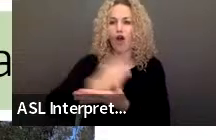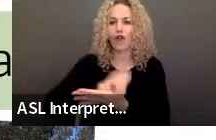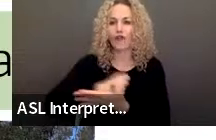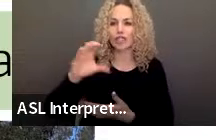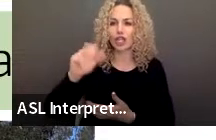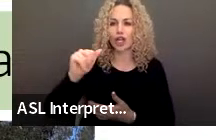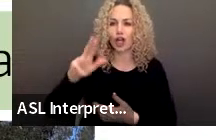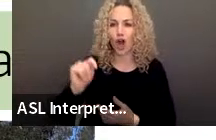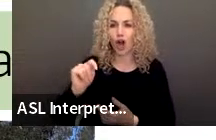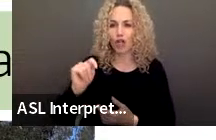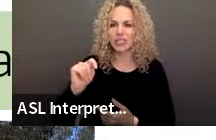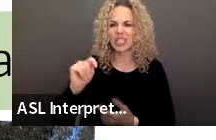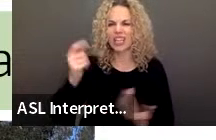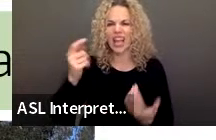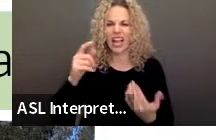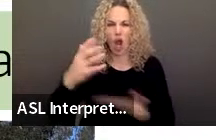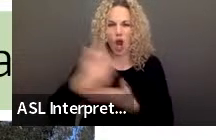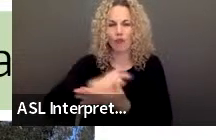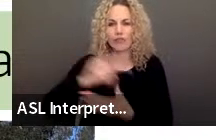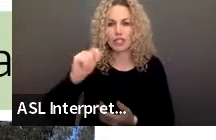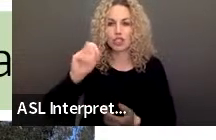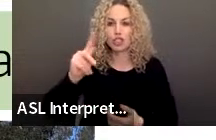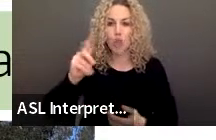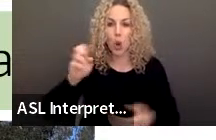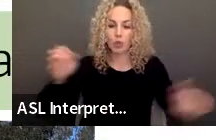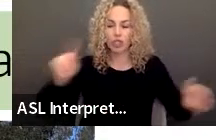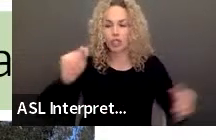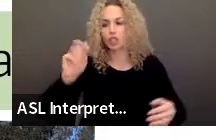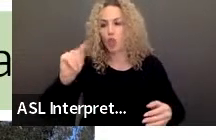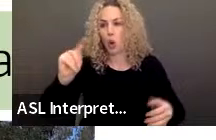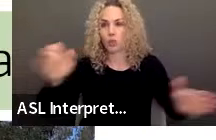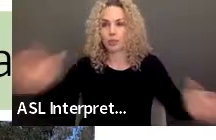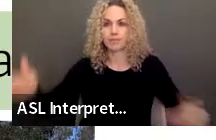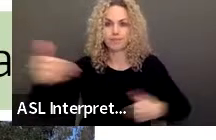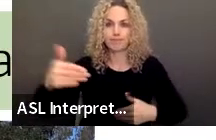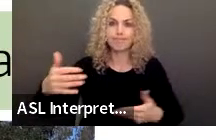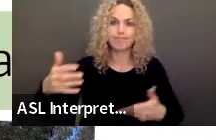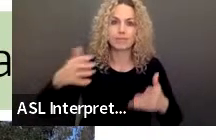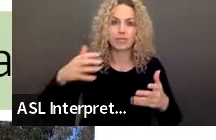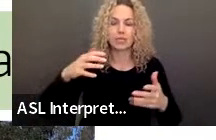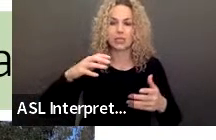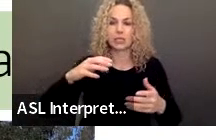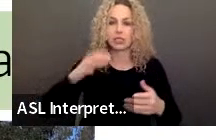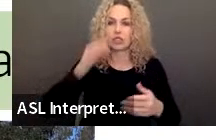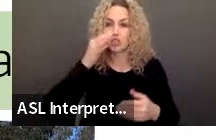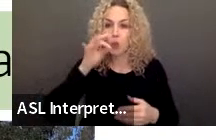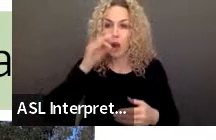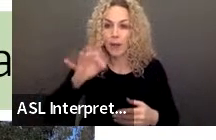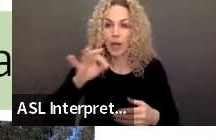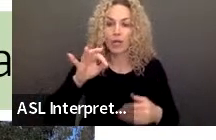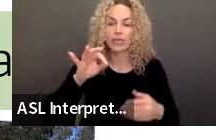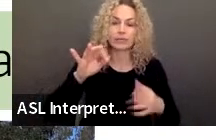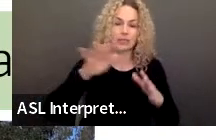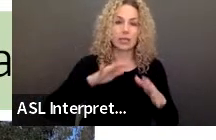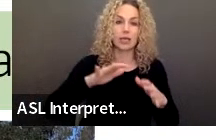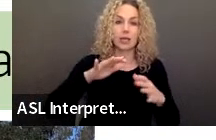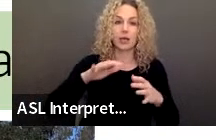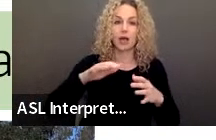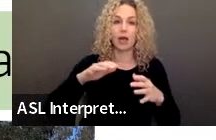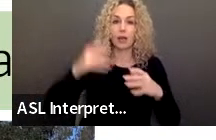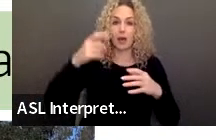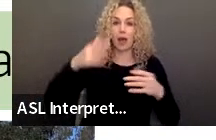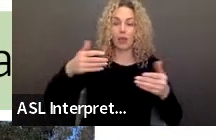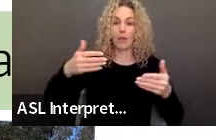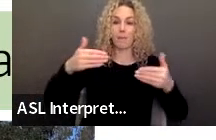harvest tote, which in this case is carrying strawberries, pint baskets of strawberries. And on the back, there's a hook on